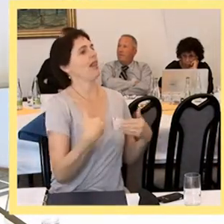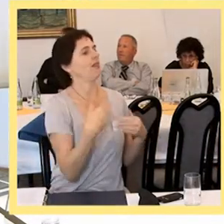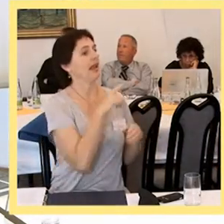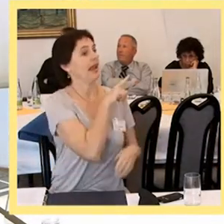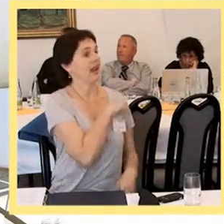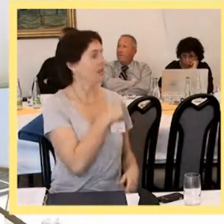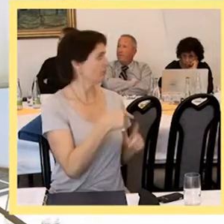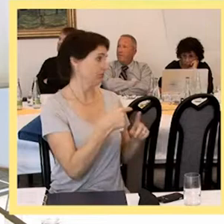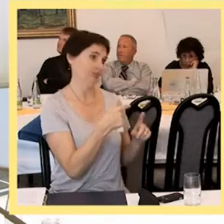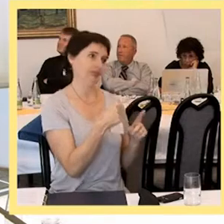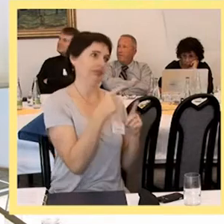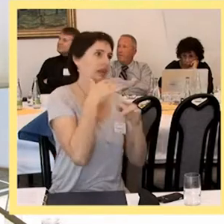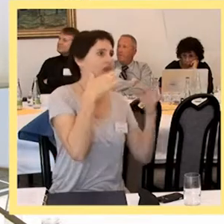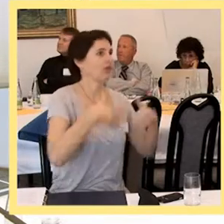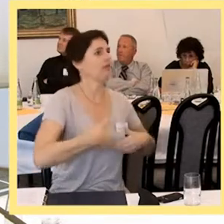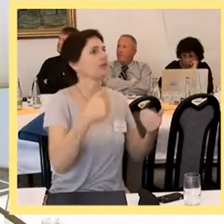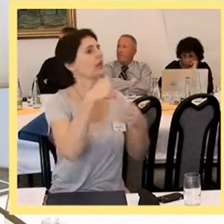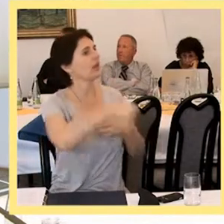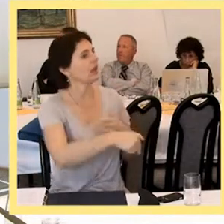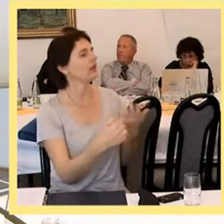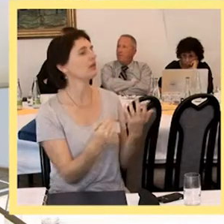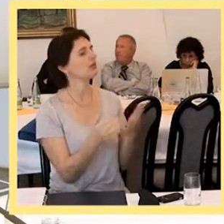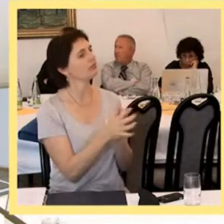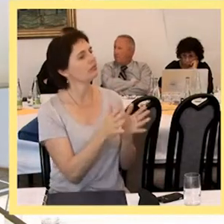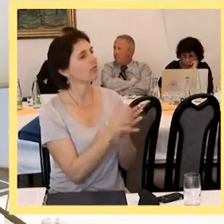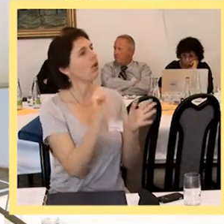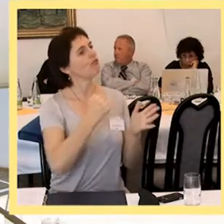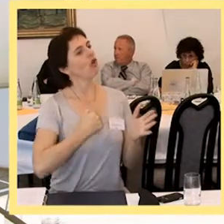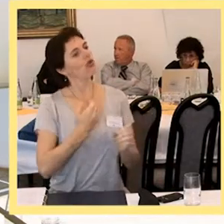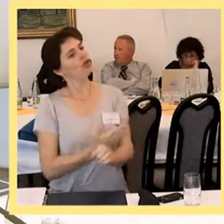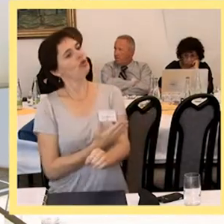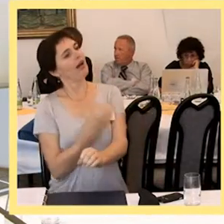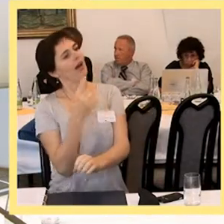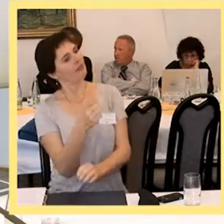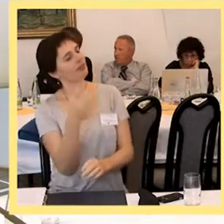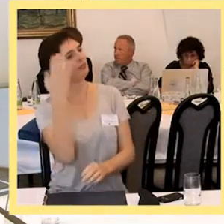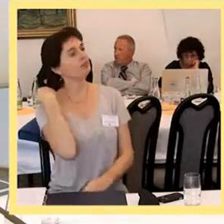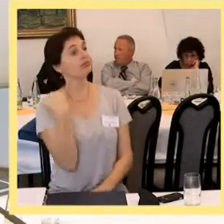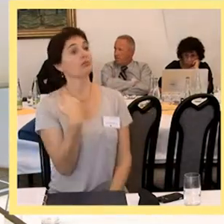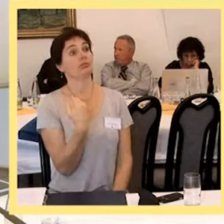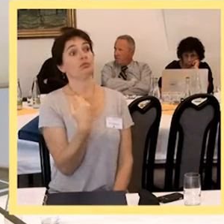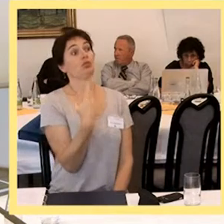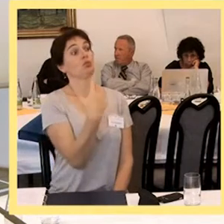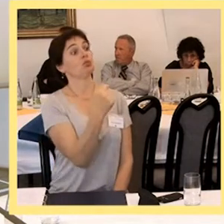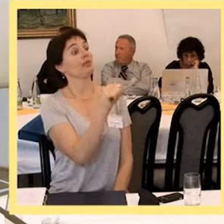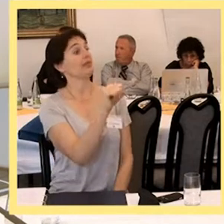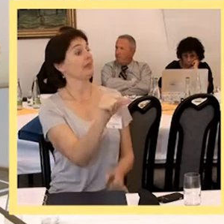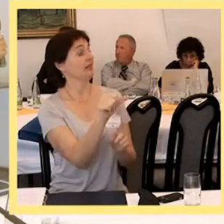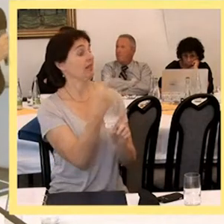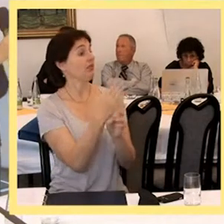inviting me here to speak to you about an exercise that we conducted in 2010,